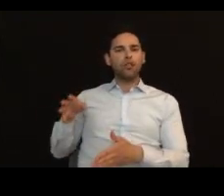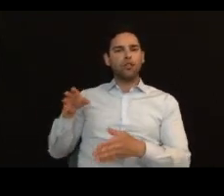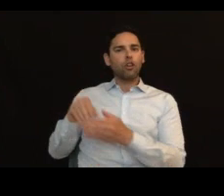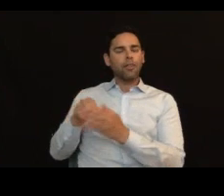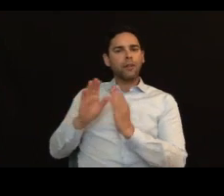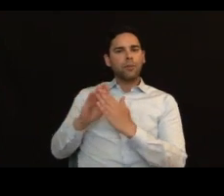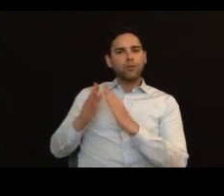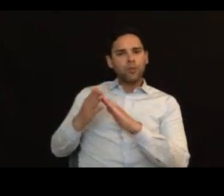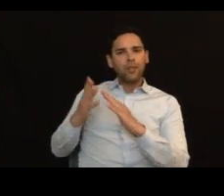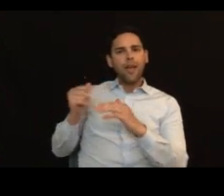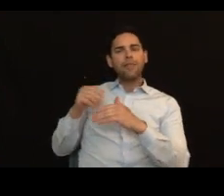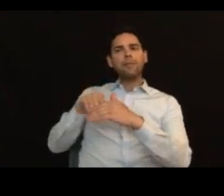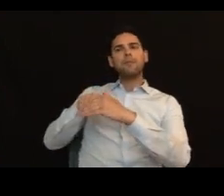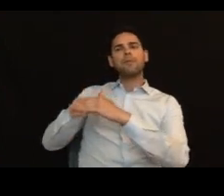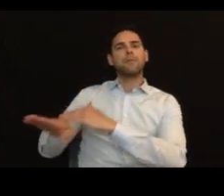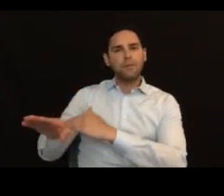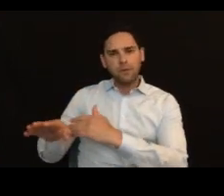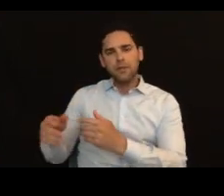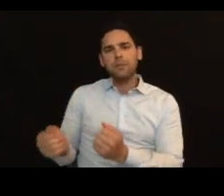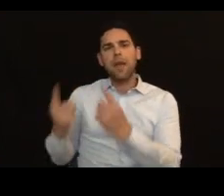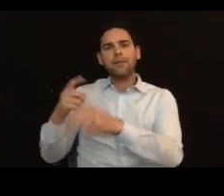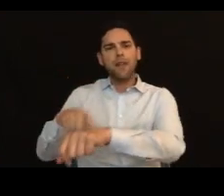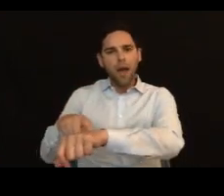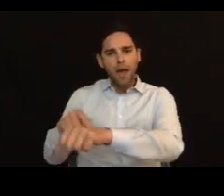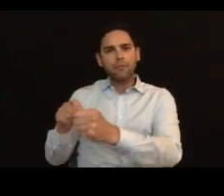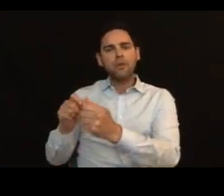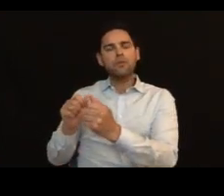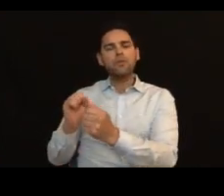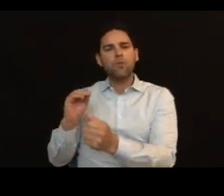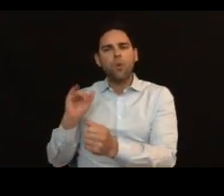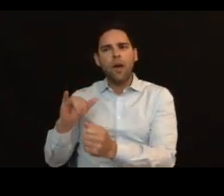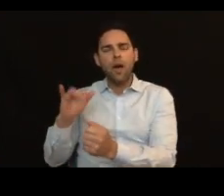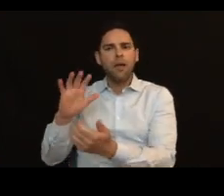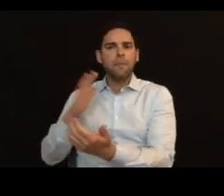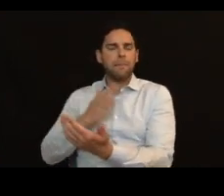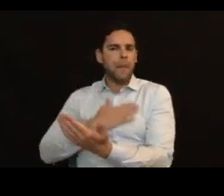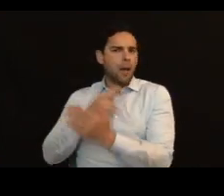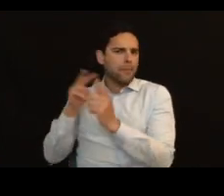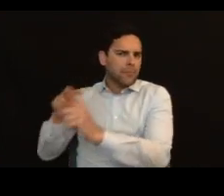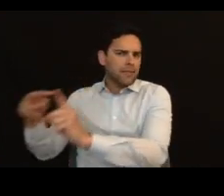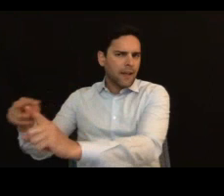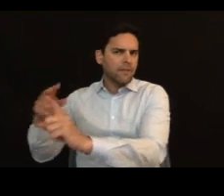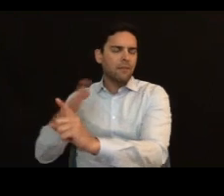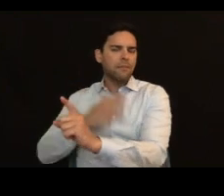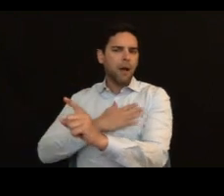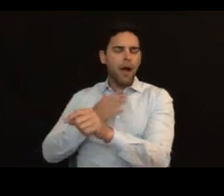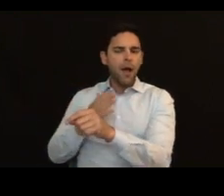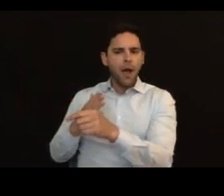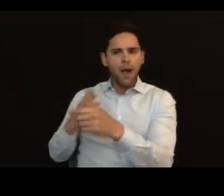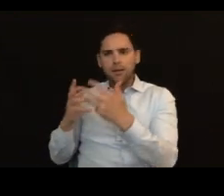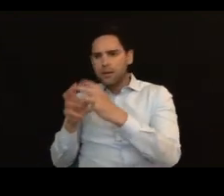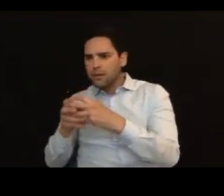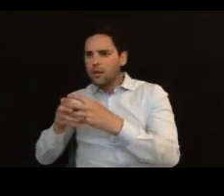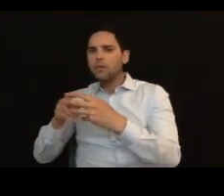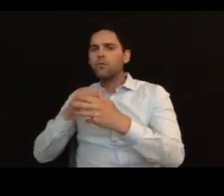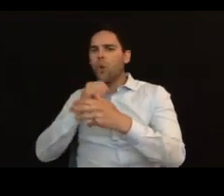community so that their own perspectives and positionalities don't override the perspectives and positionalities of the people